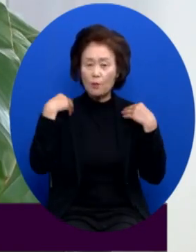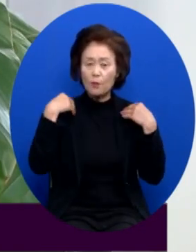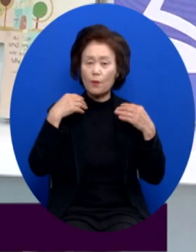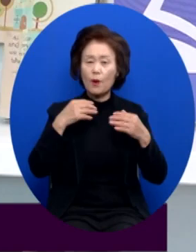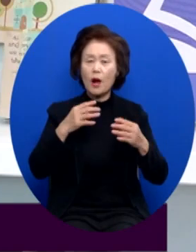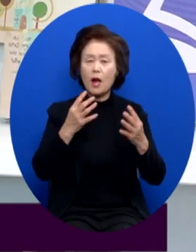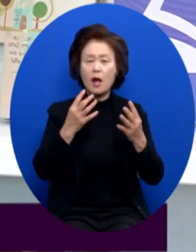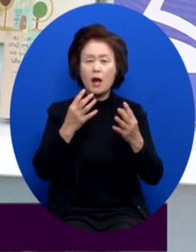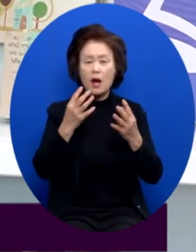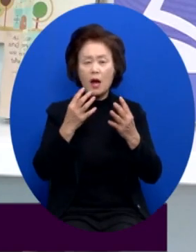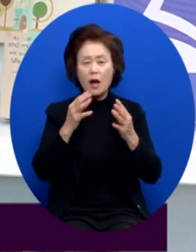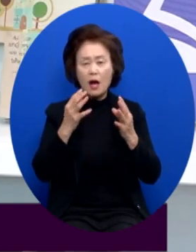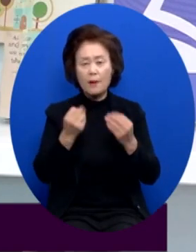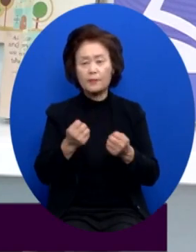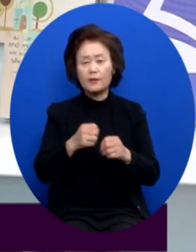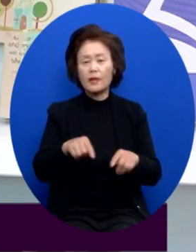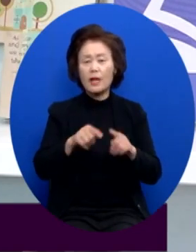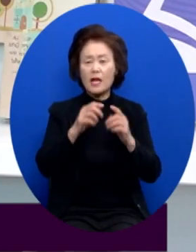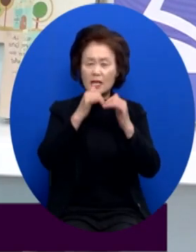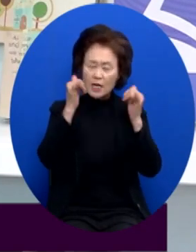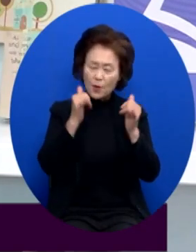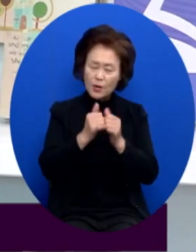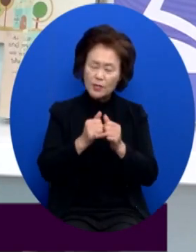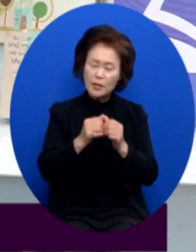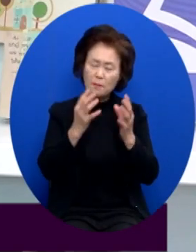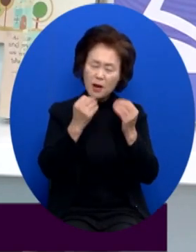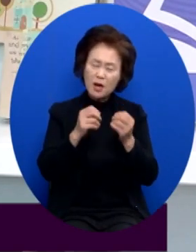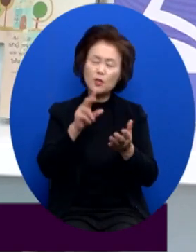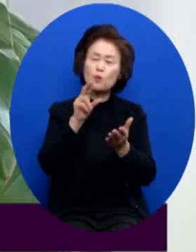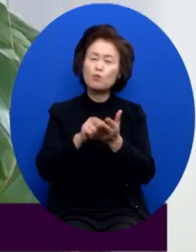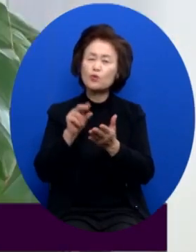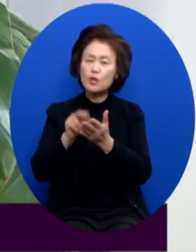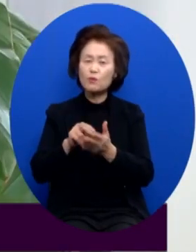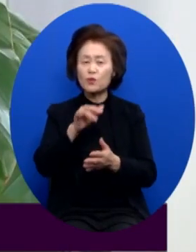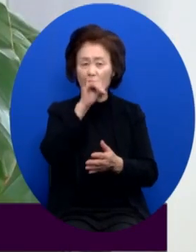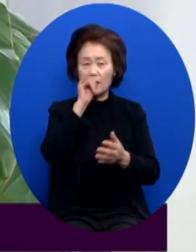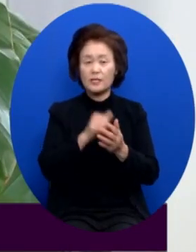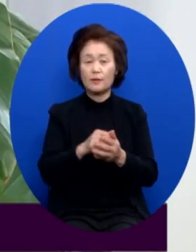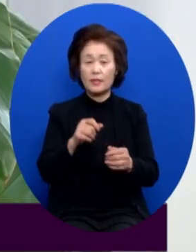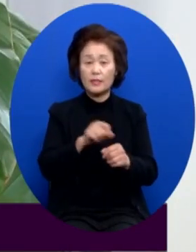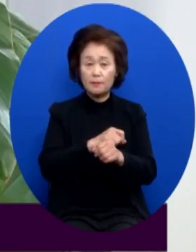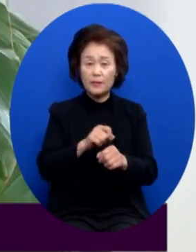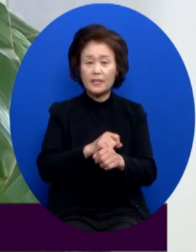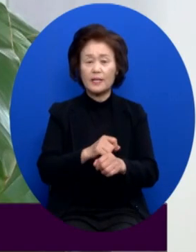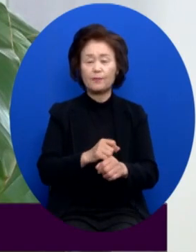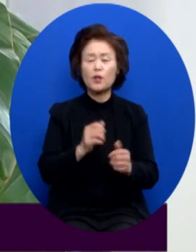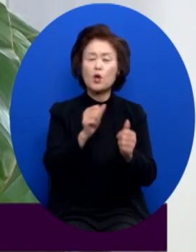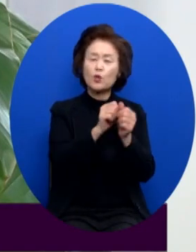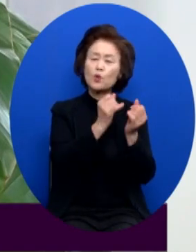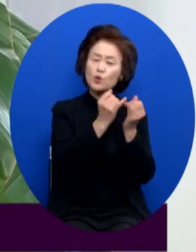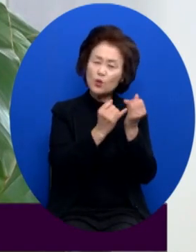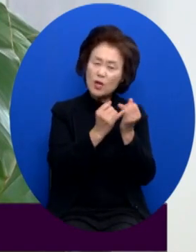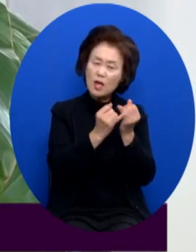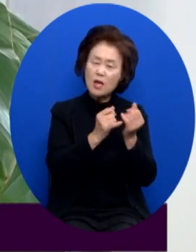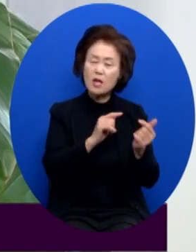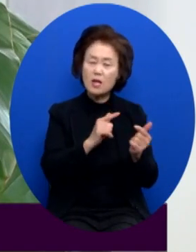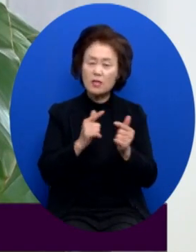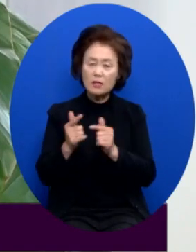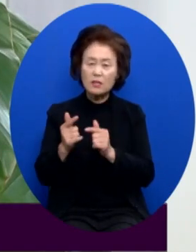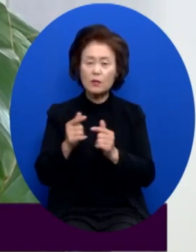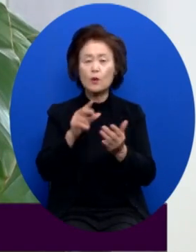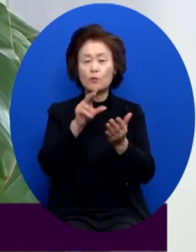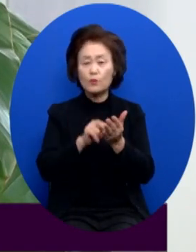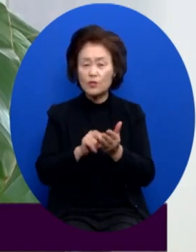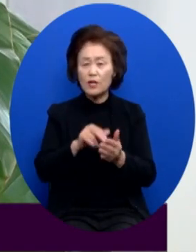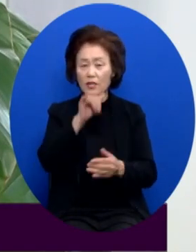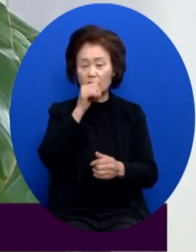challenges from the government, from our society, culturally, regarding the LGBTQ issues. But